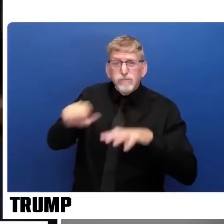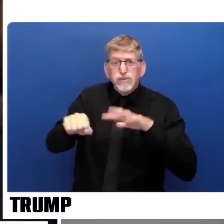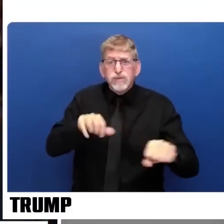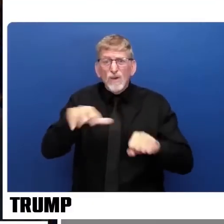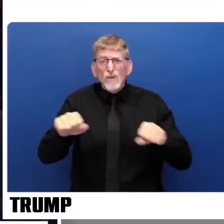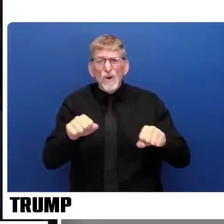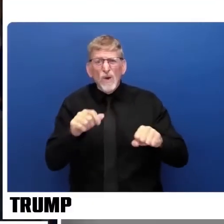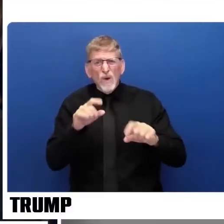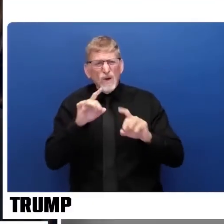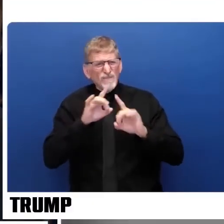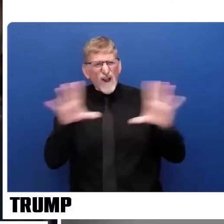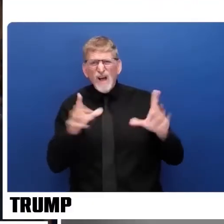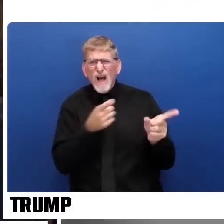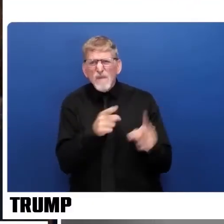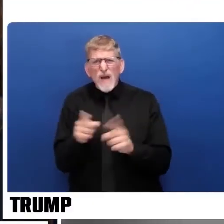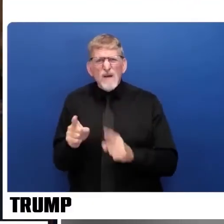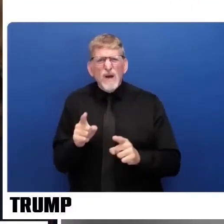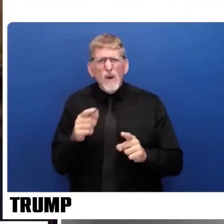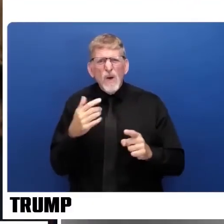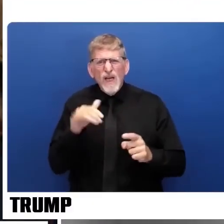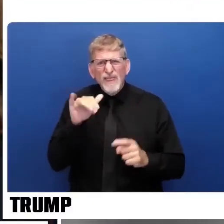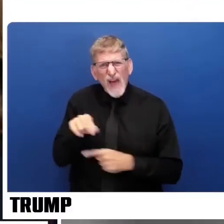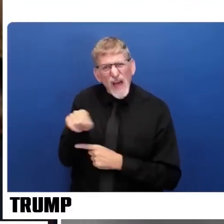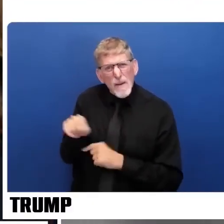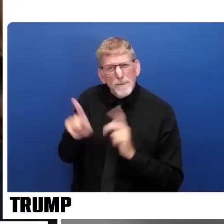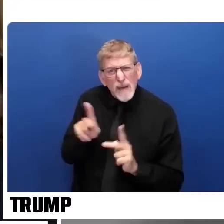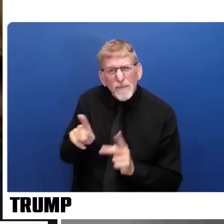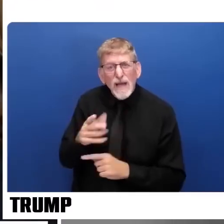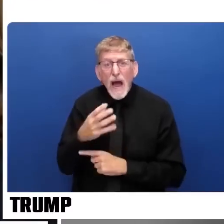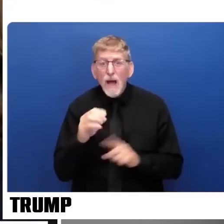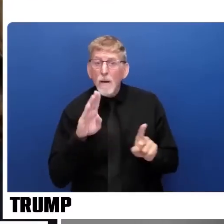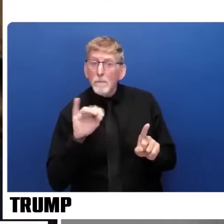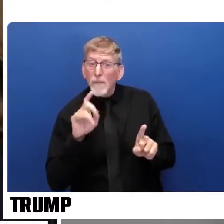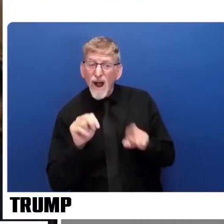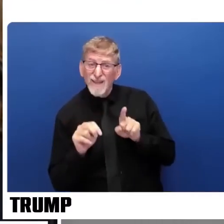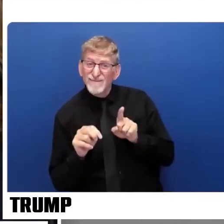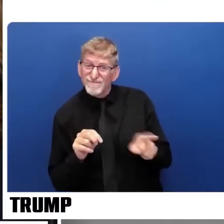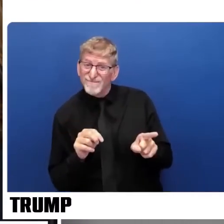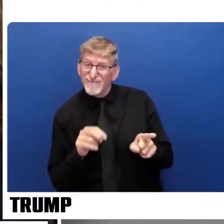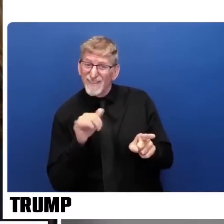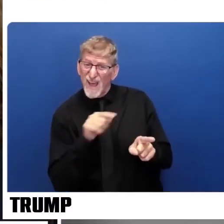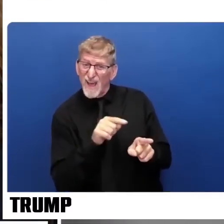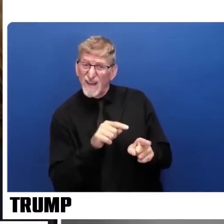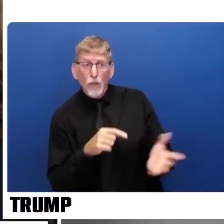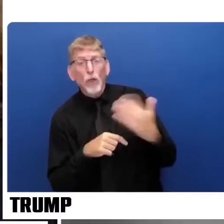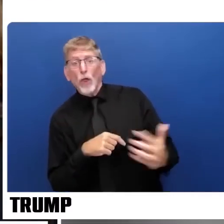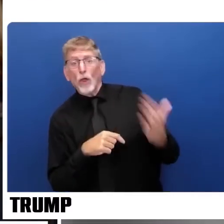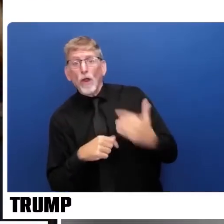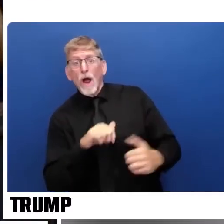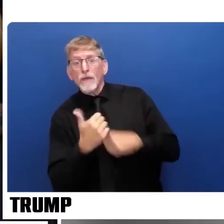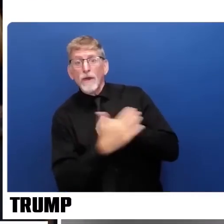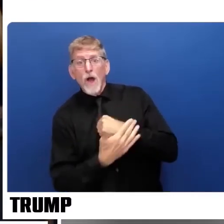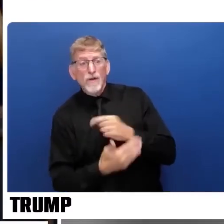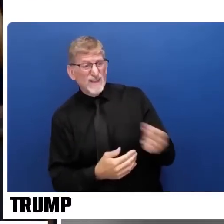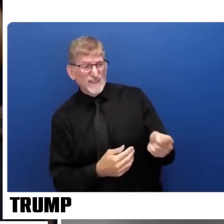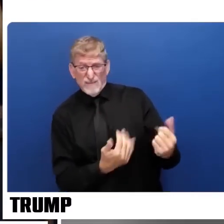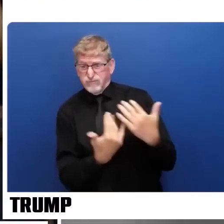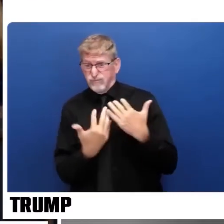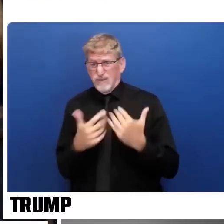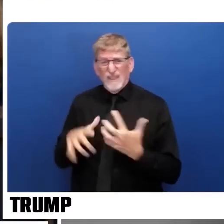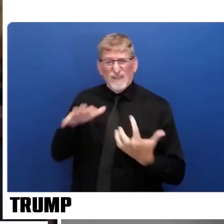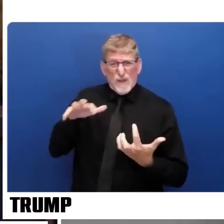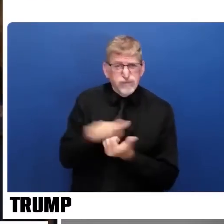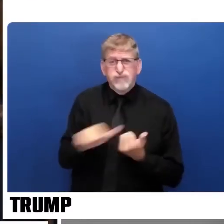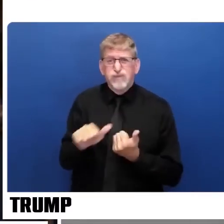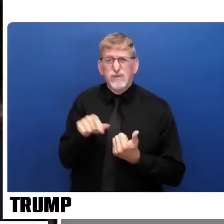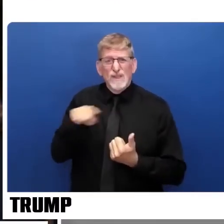that she and Biden led into our country, and they're destroying our country. They're dangerous. They're at the highest level